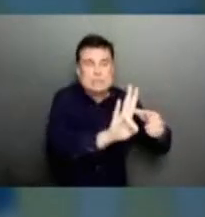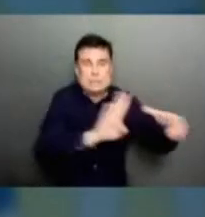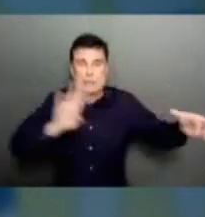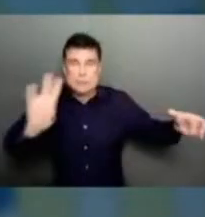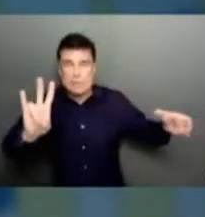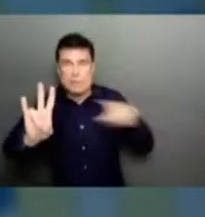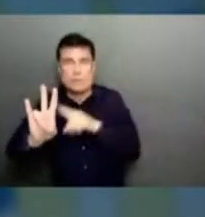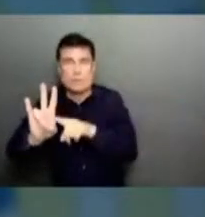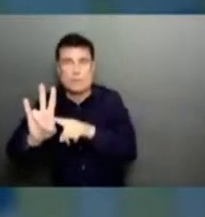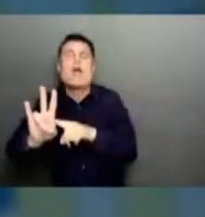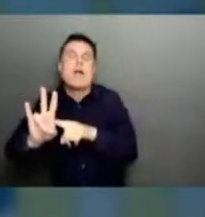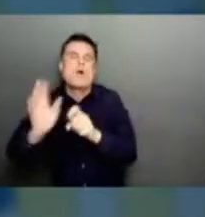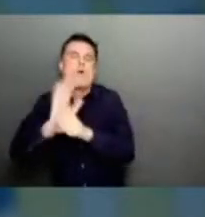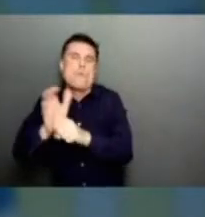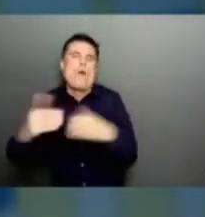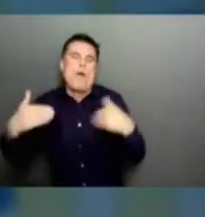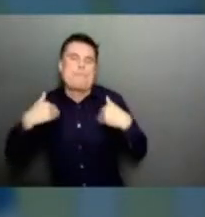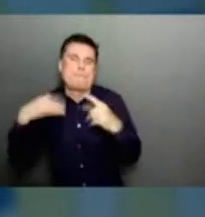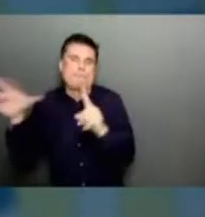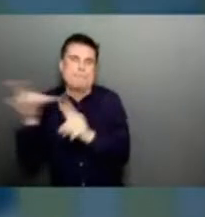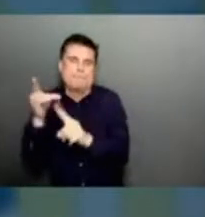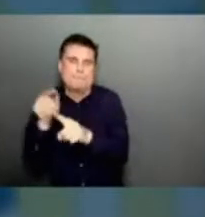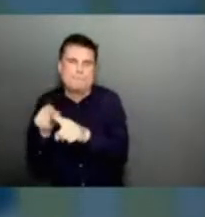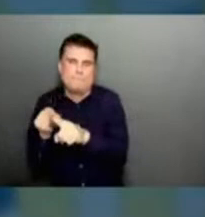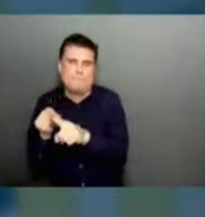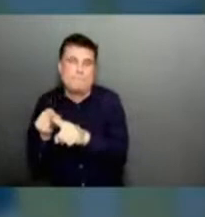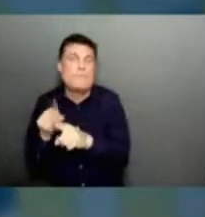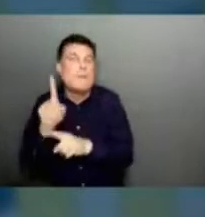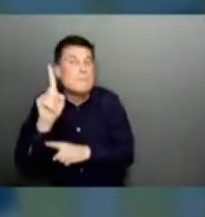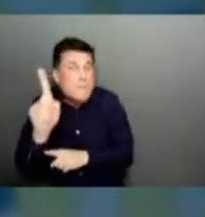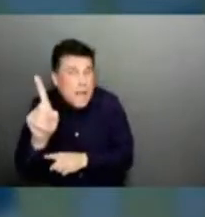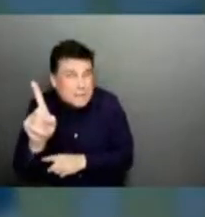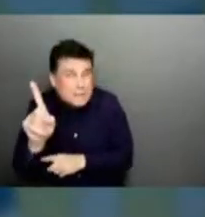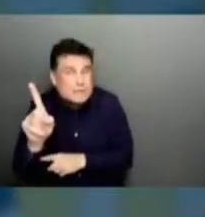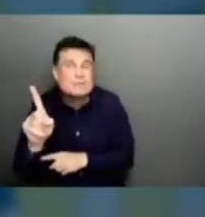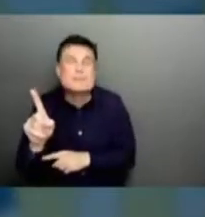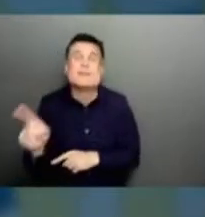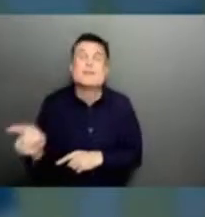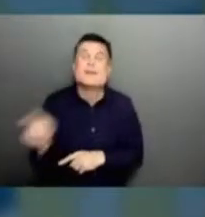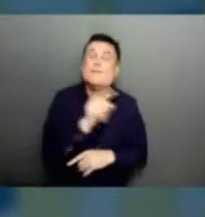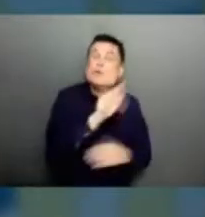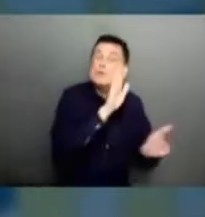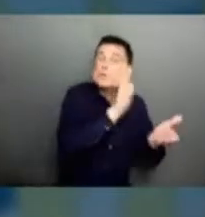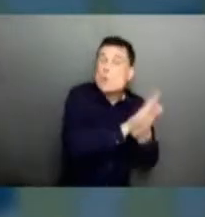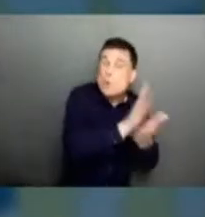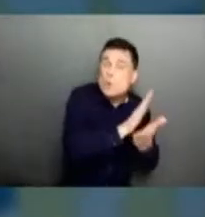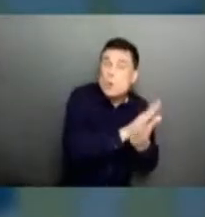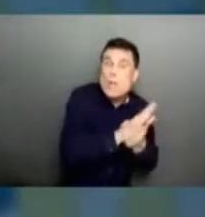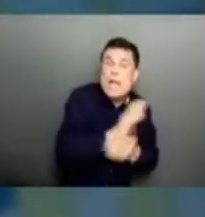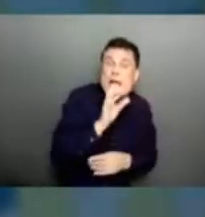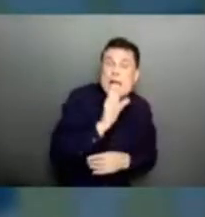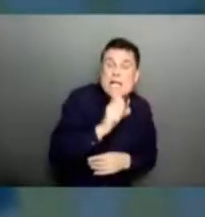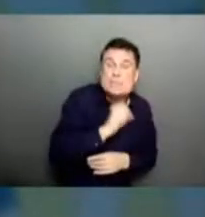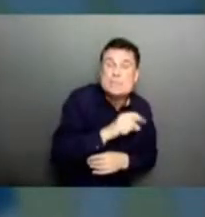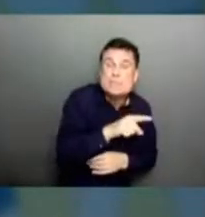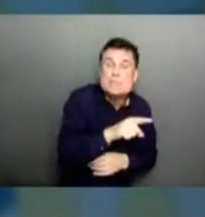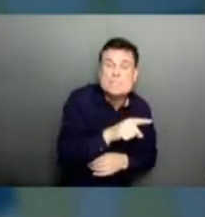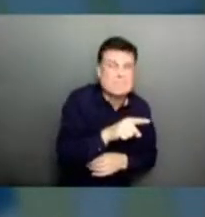tested, fewer than 7 in 1,000, or less than 1%, actually test positive for COVID-19.